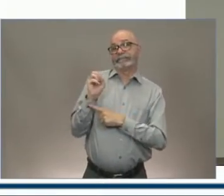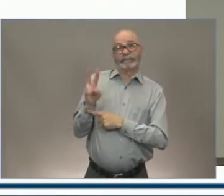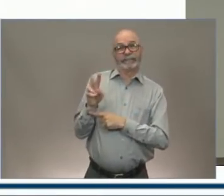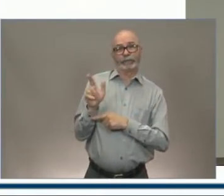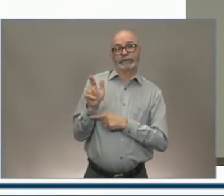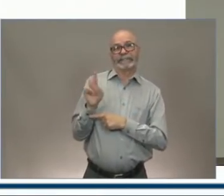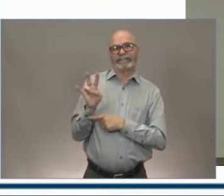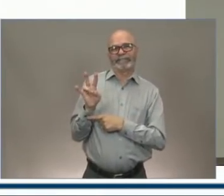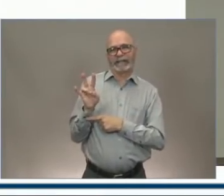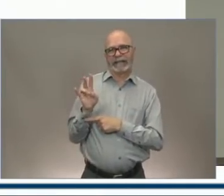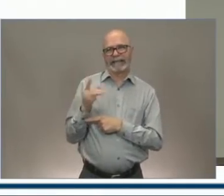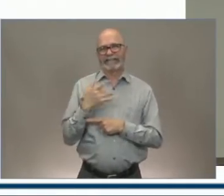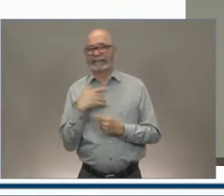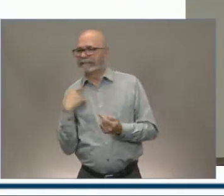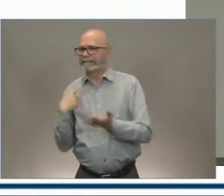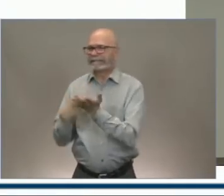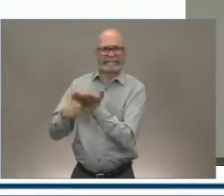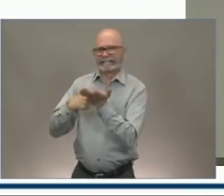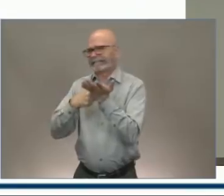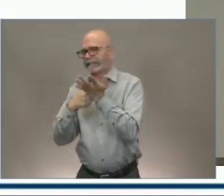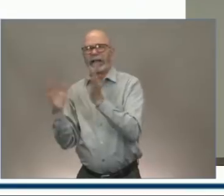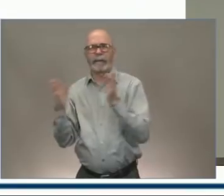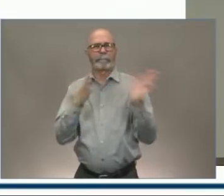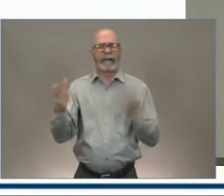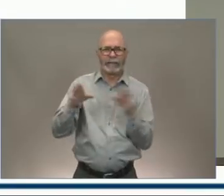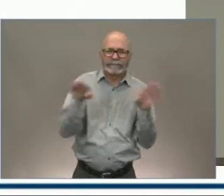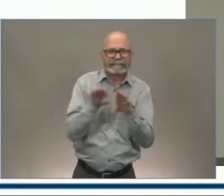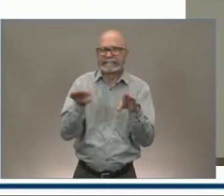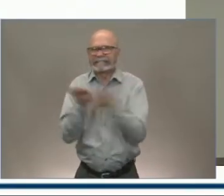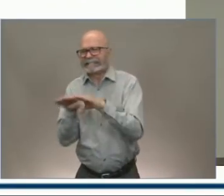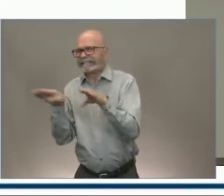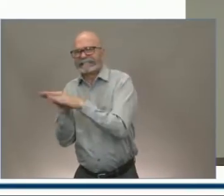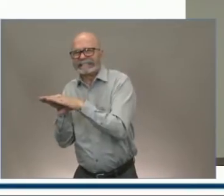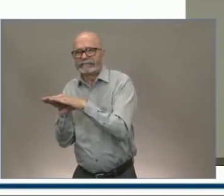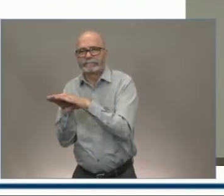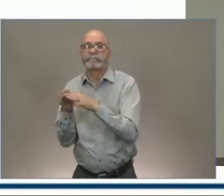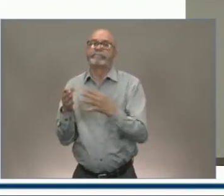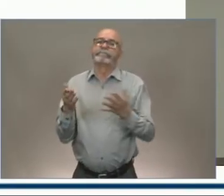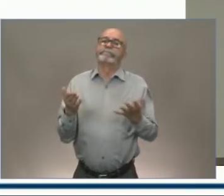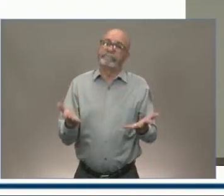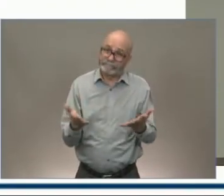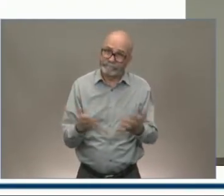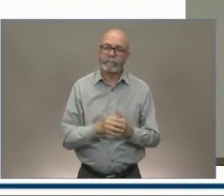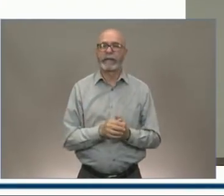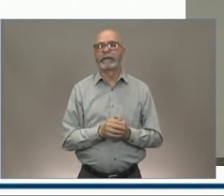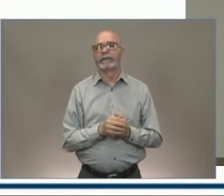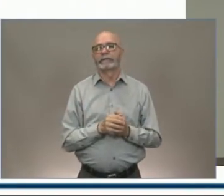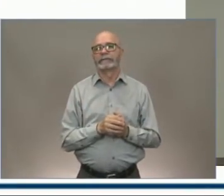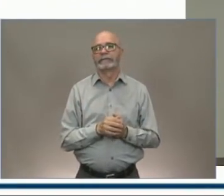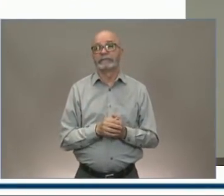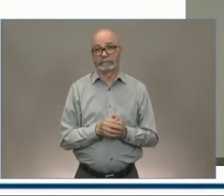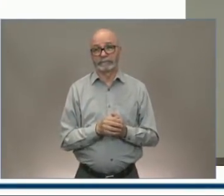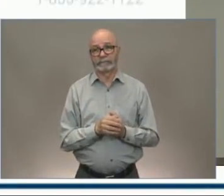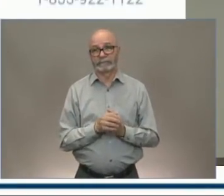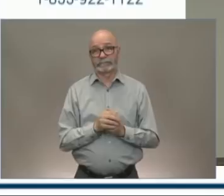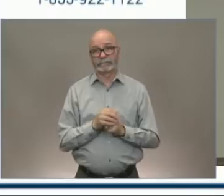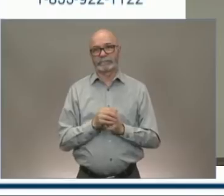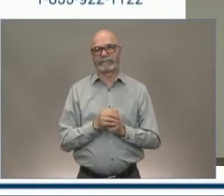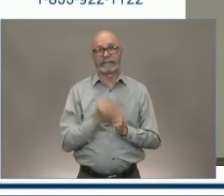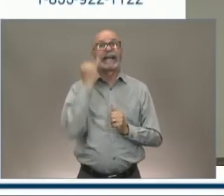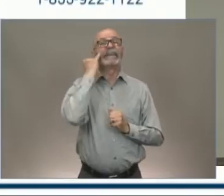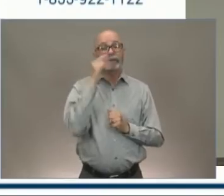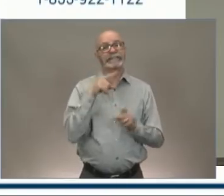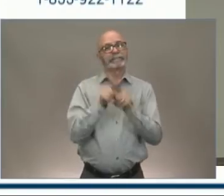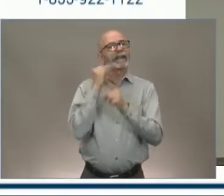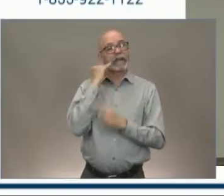earlier. And that was certainly on my mind last week. If we'd done what we did in November a week earlier, we may have gotten a better handle